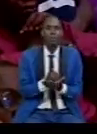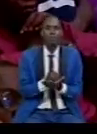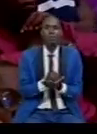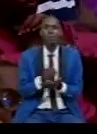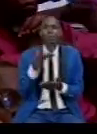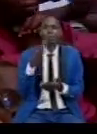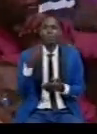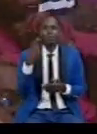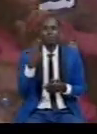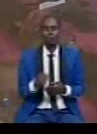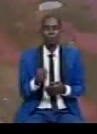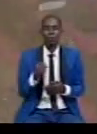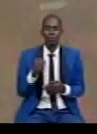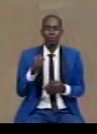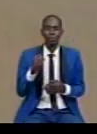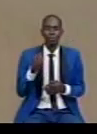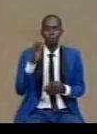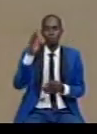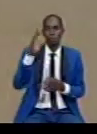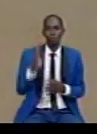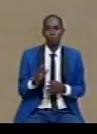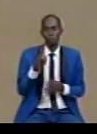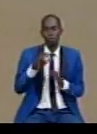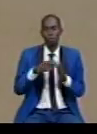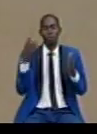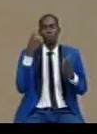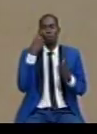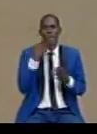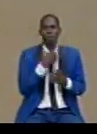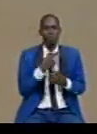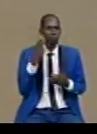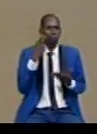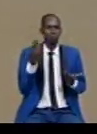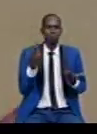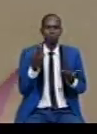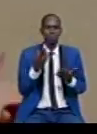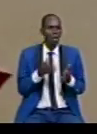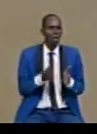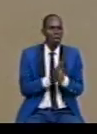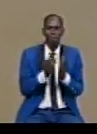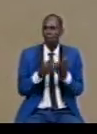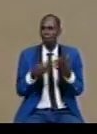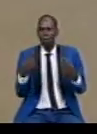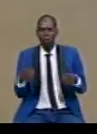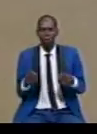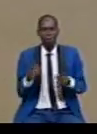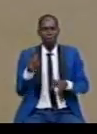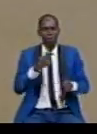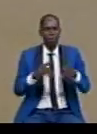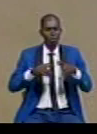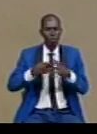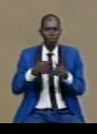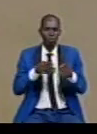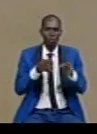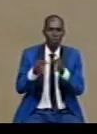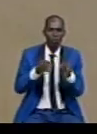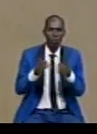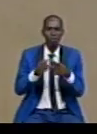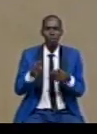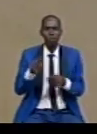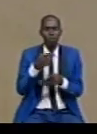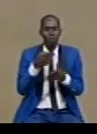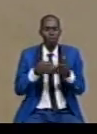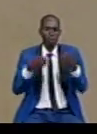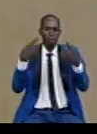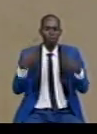of the pastor, I opened my eye and I was like, what's happening here? Then they started telling me, this is